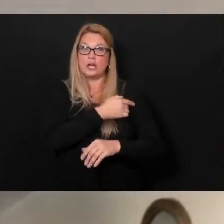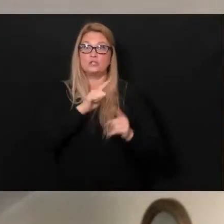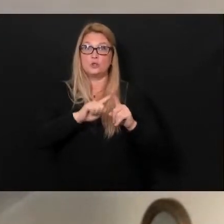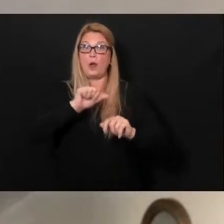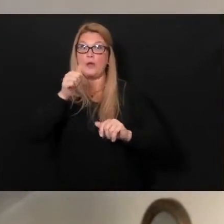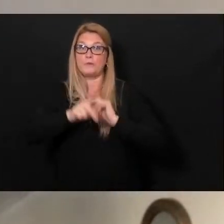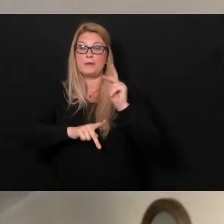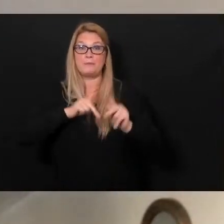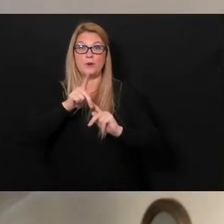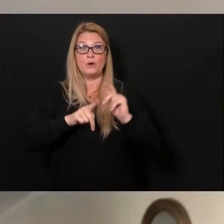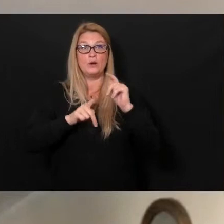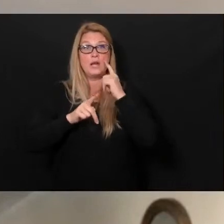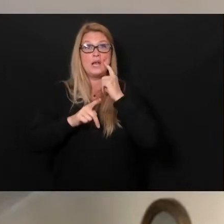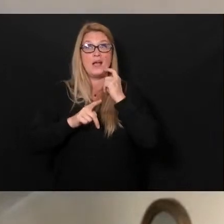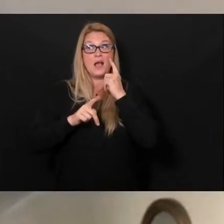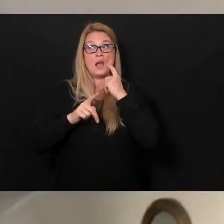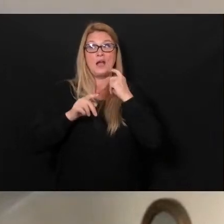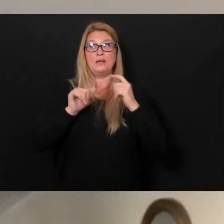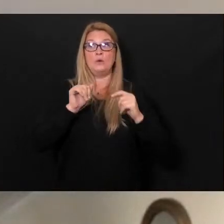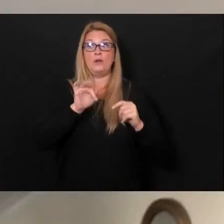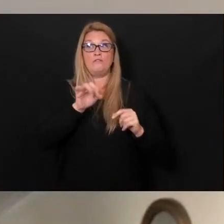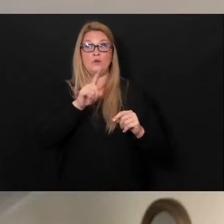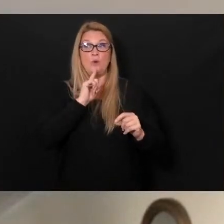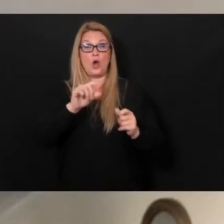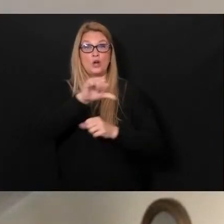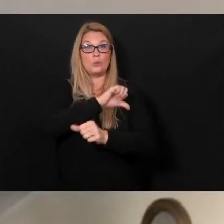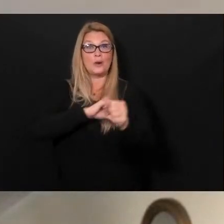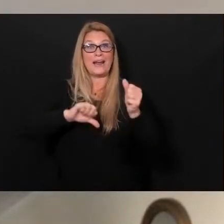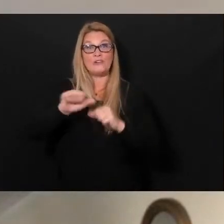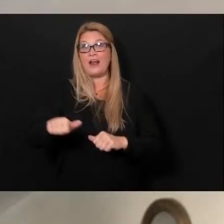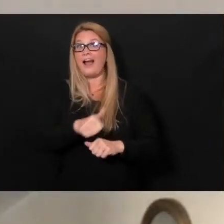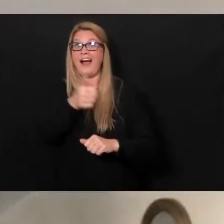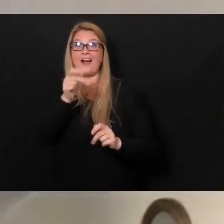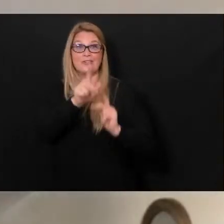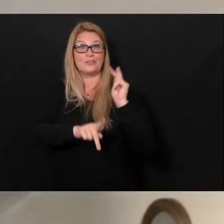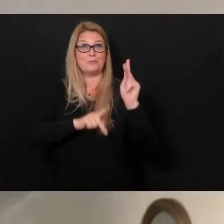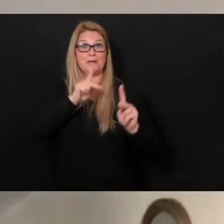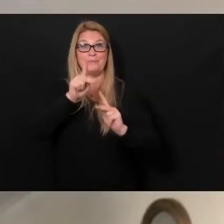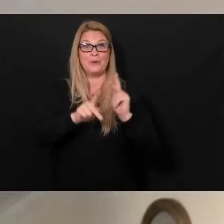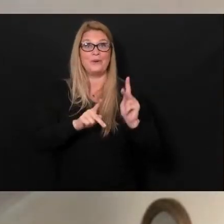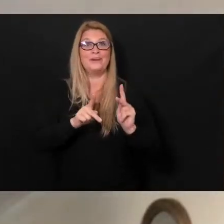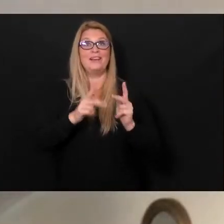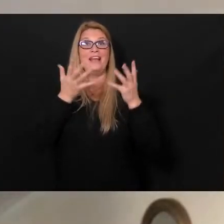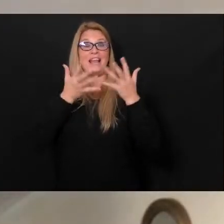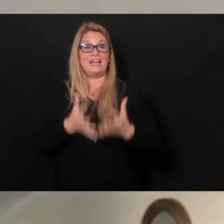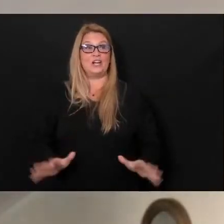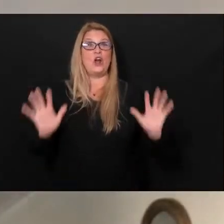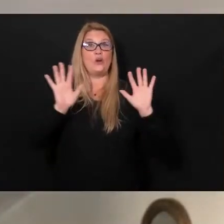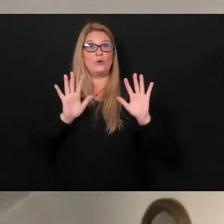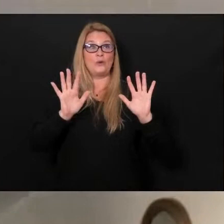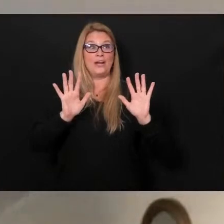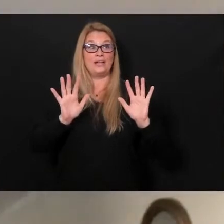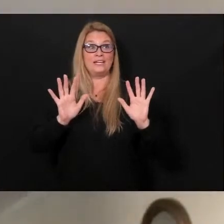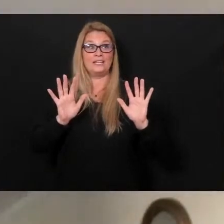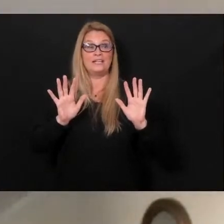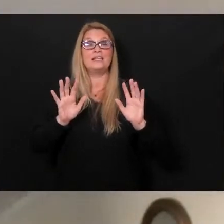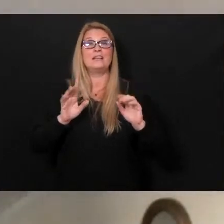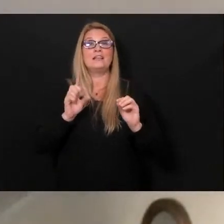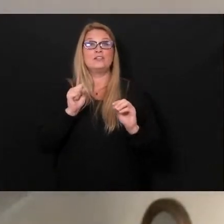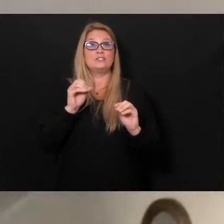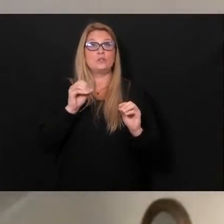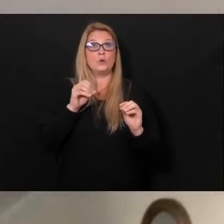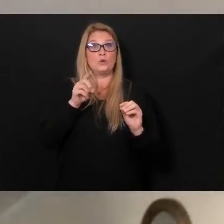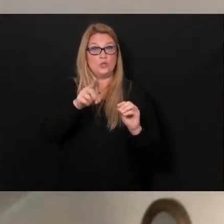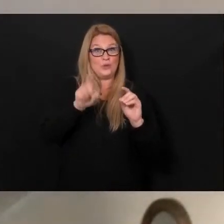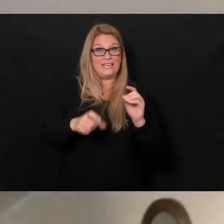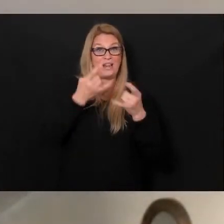that unless you're around all other people in your vicinity that have been immunized, then you still need to wear a mask, and